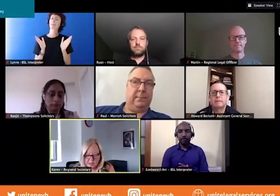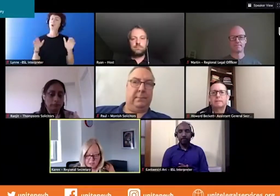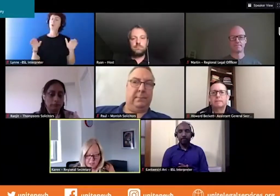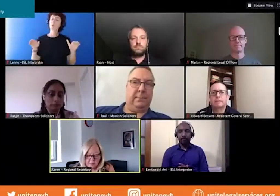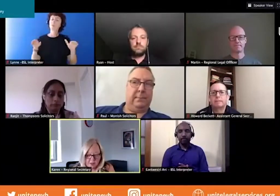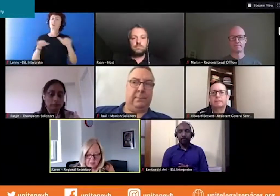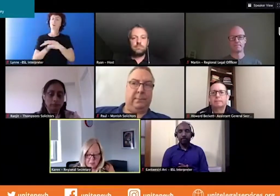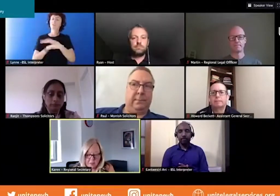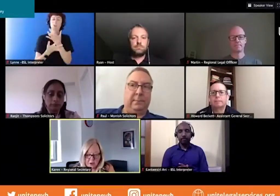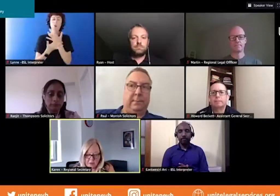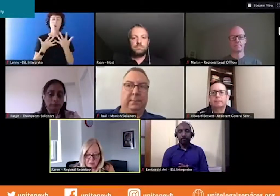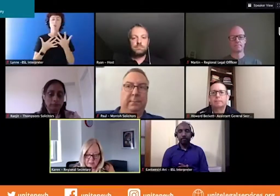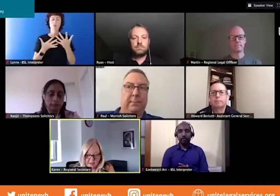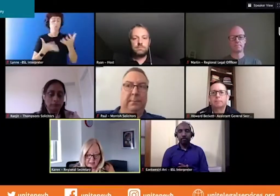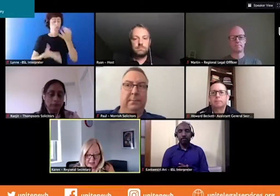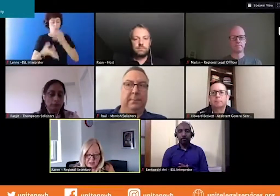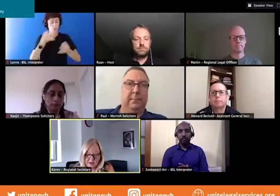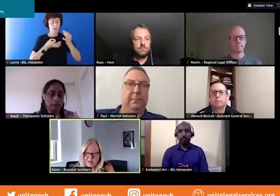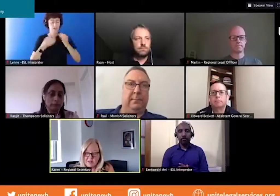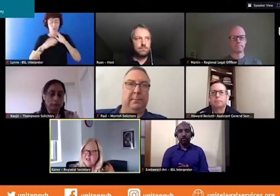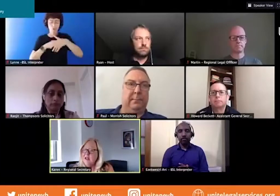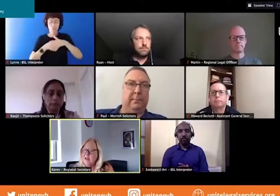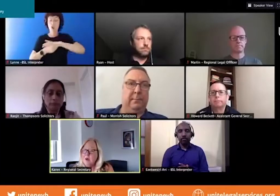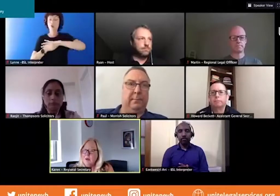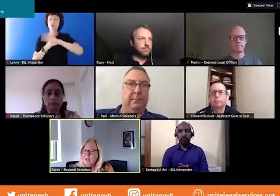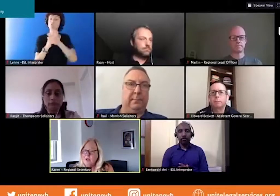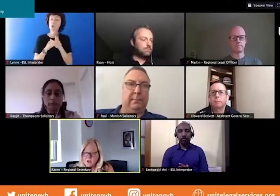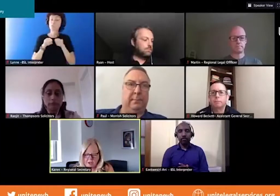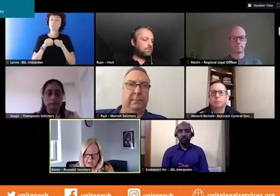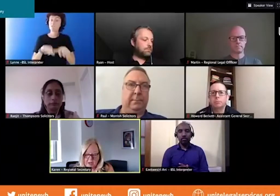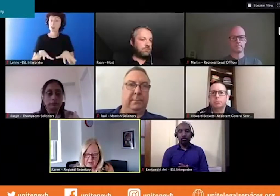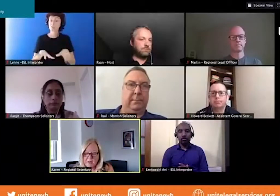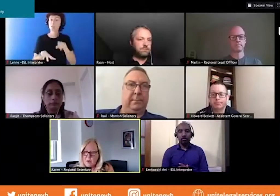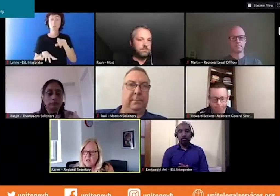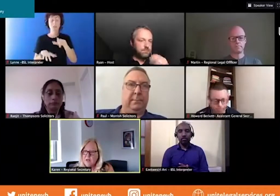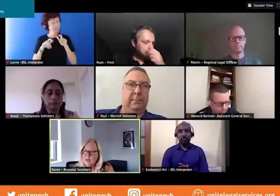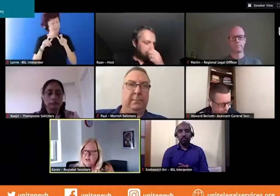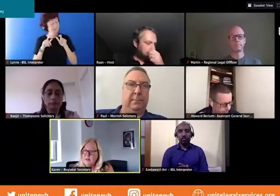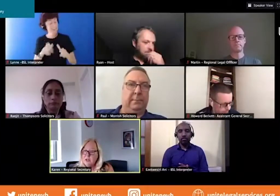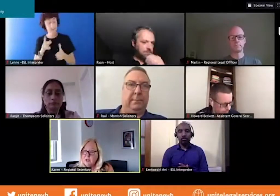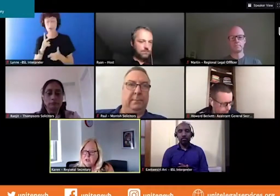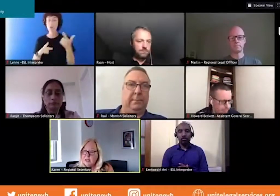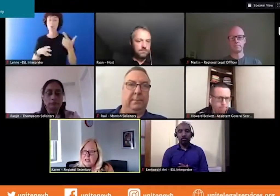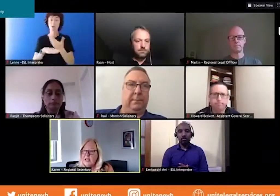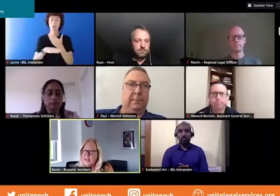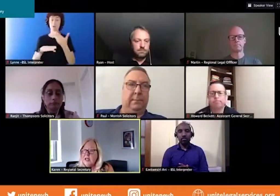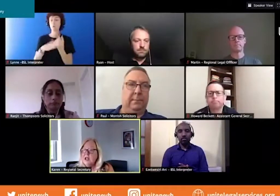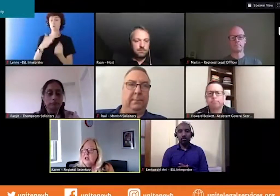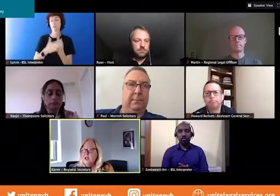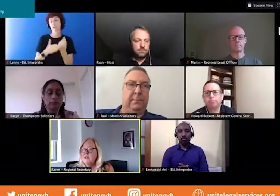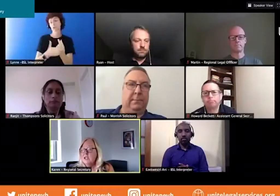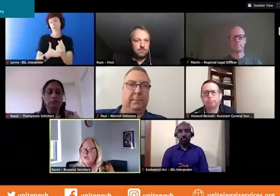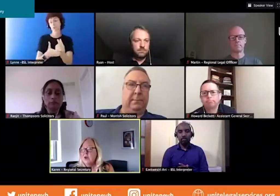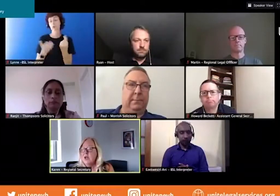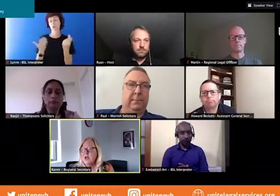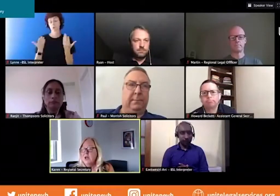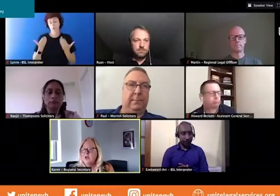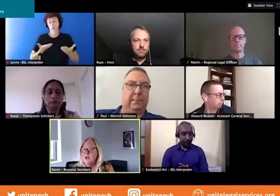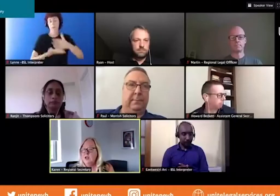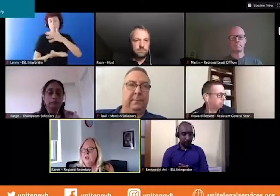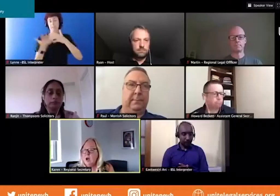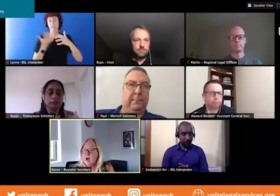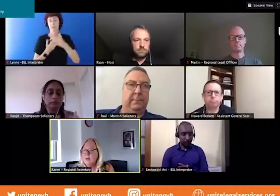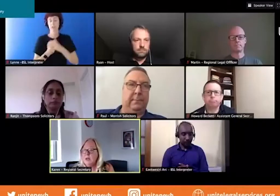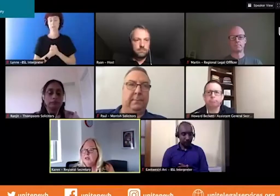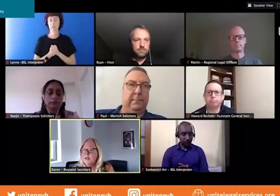COVID, but obviously we've got to recognise that there is standard employment issues out there as well. So there's a mixture today. So first of all, I'll